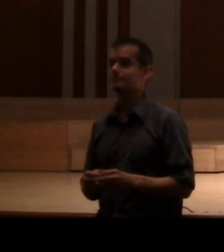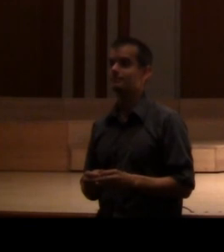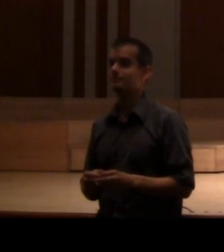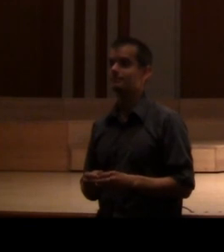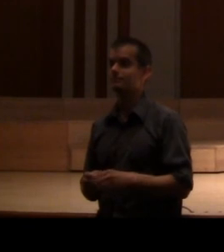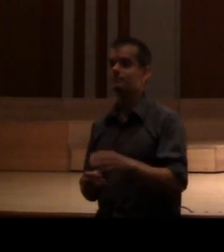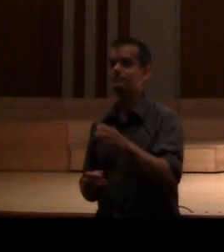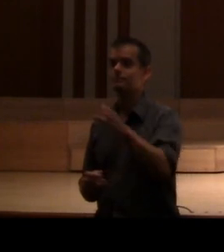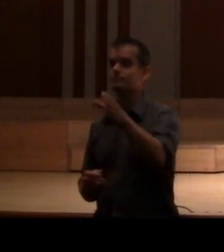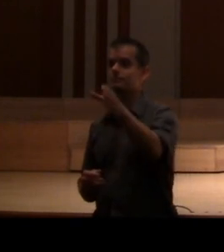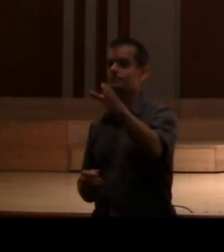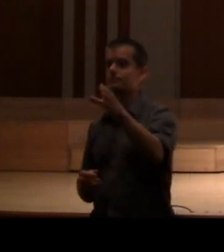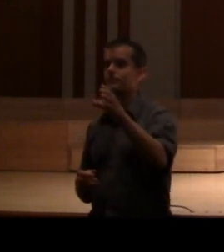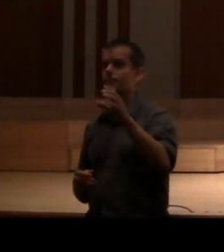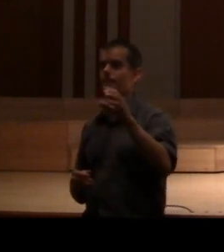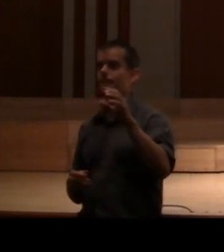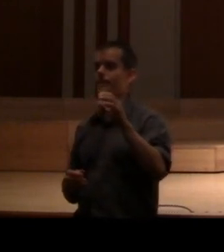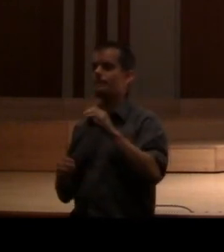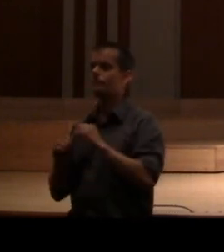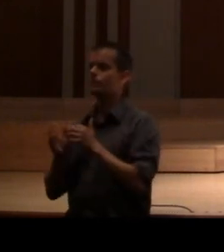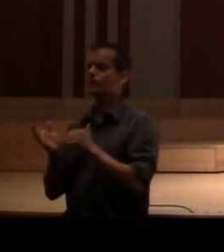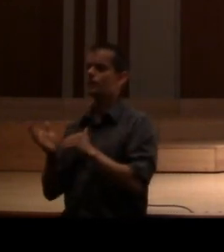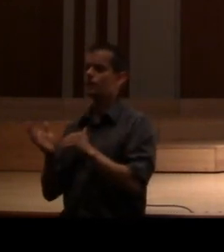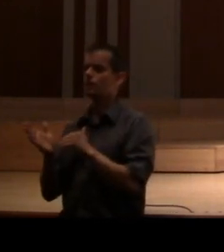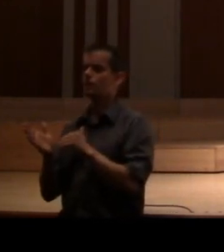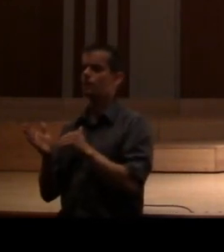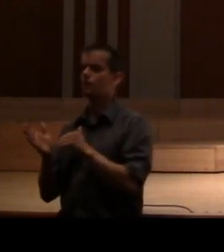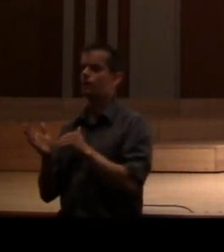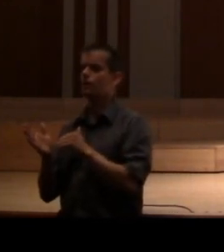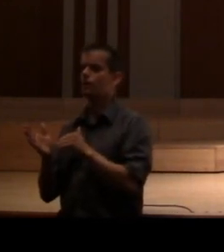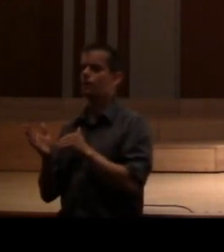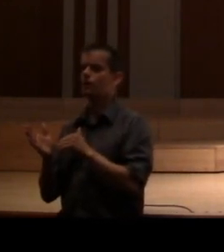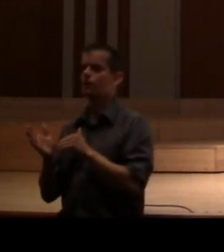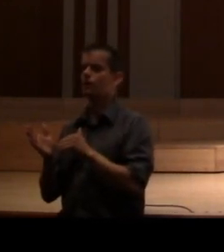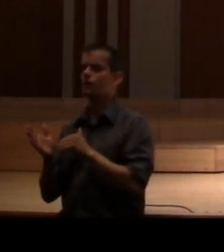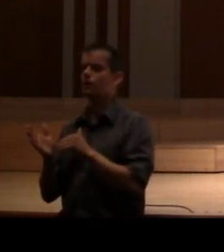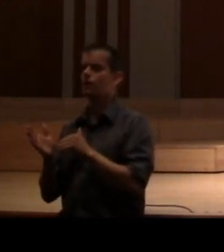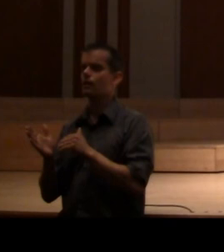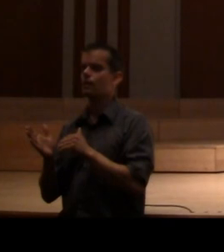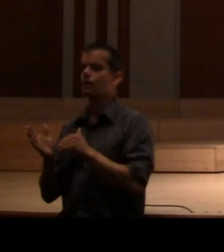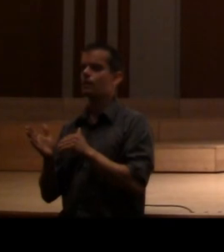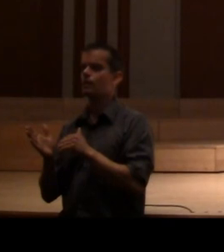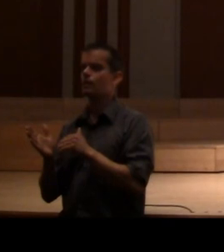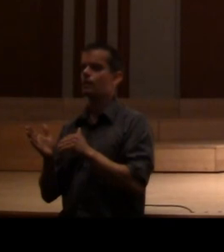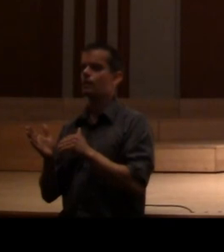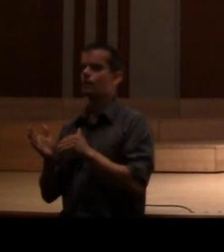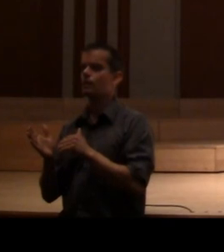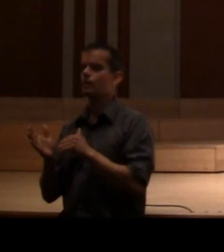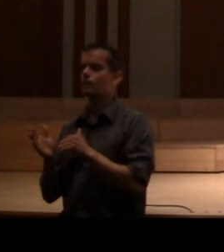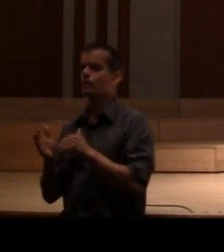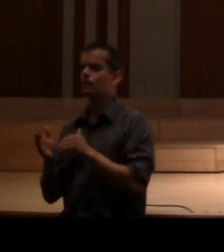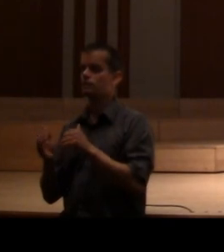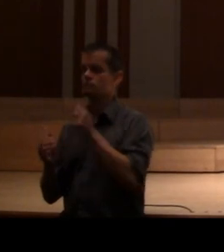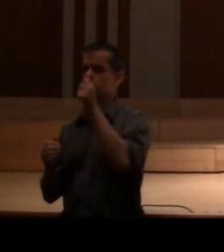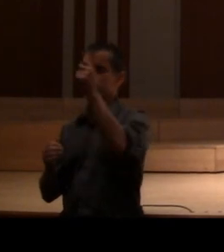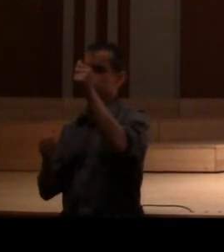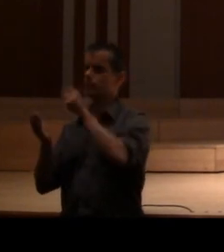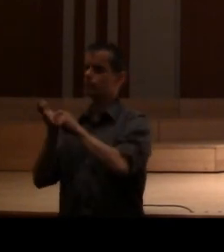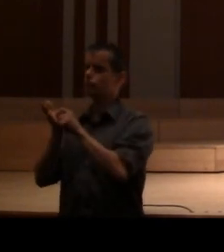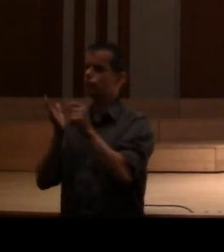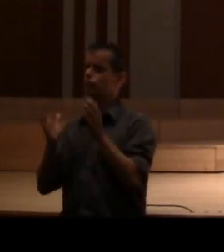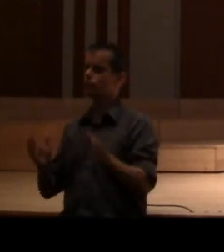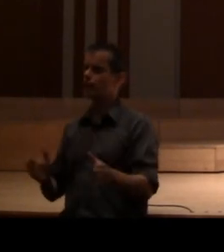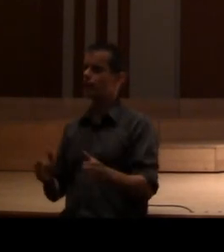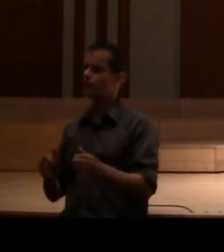Adora, how often do you find, as you think about yourself as a writer, looking at those examples, like not just meeting